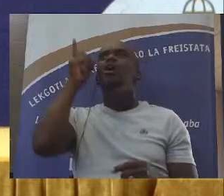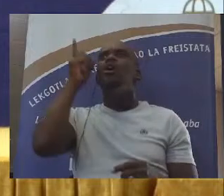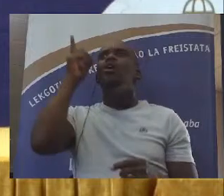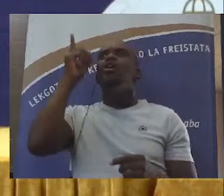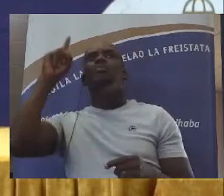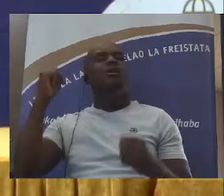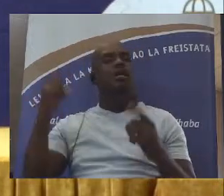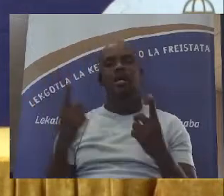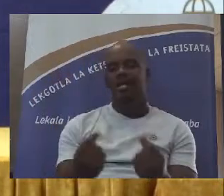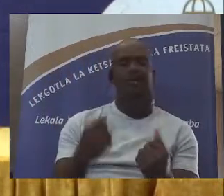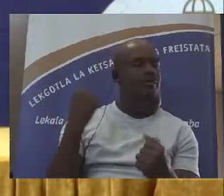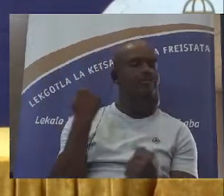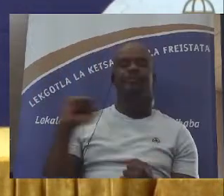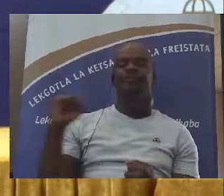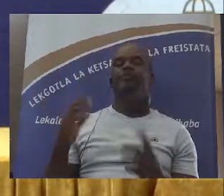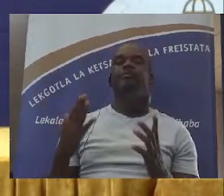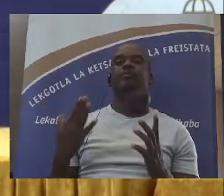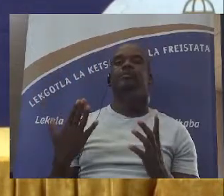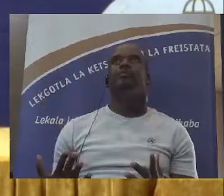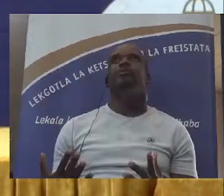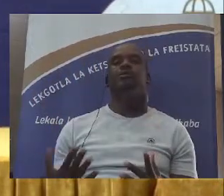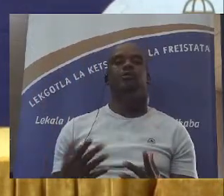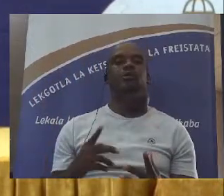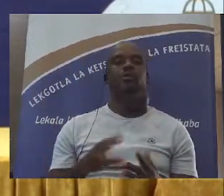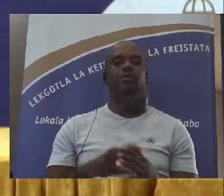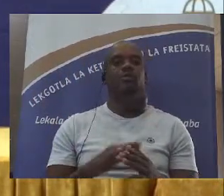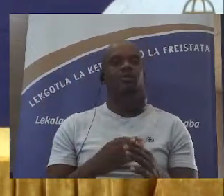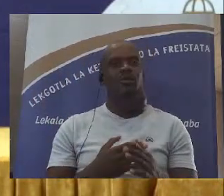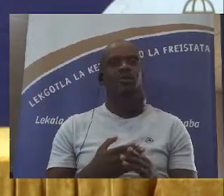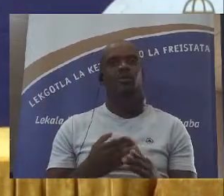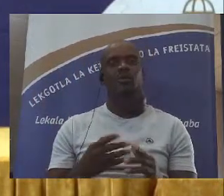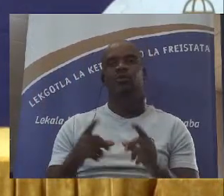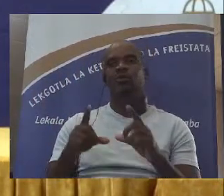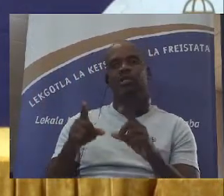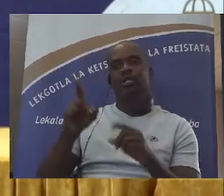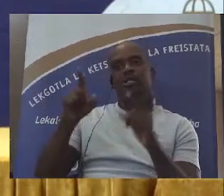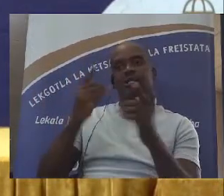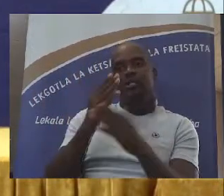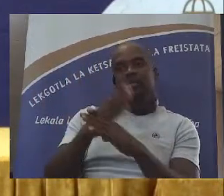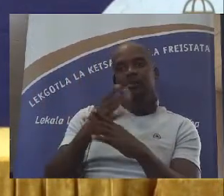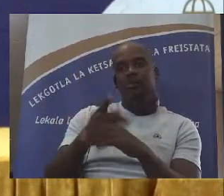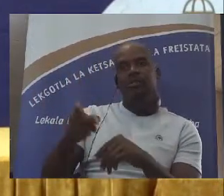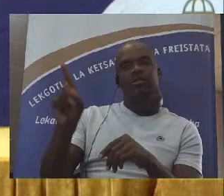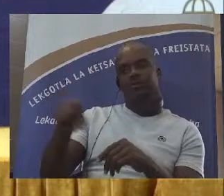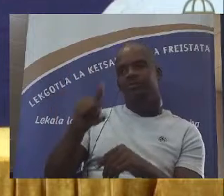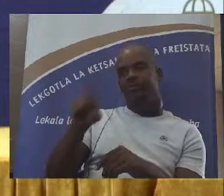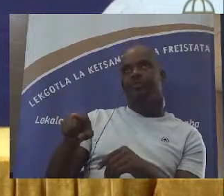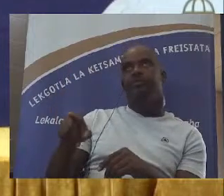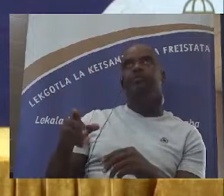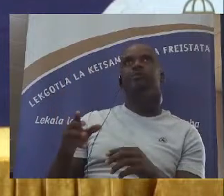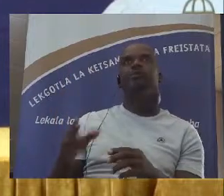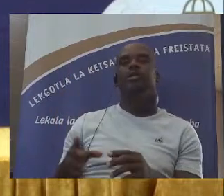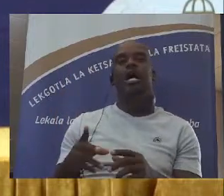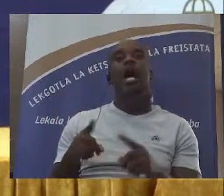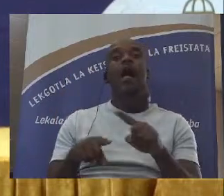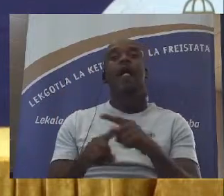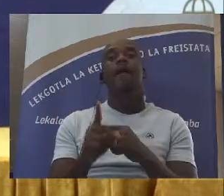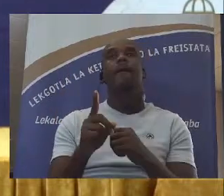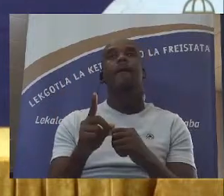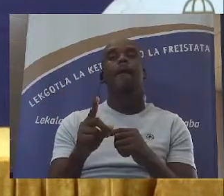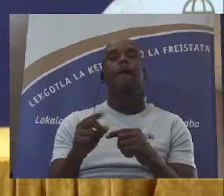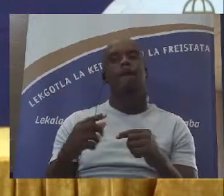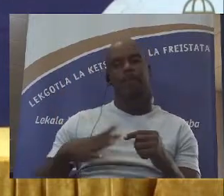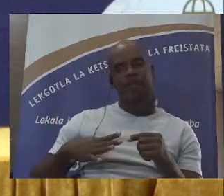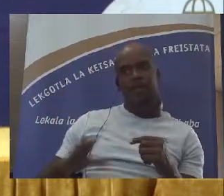unfair trading practices. Because remember, we don't want to make big businesses to run away from